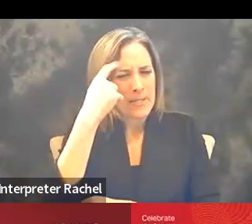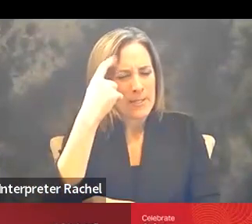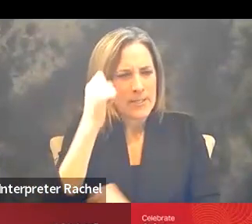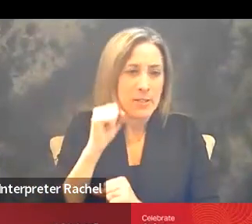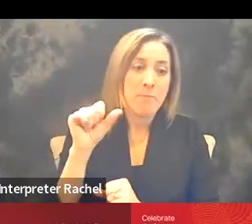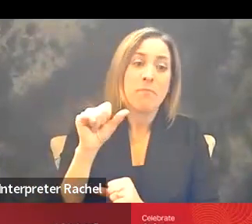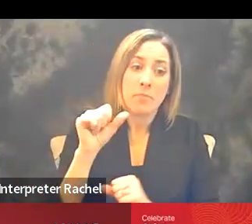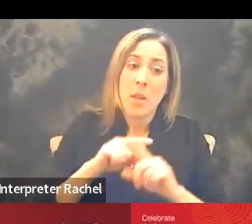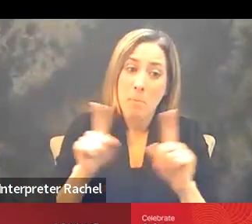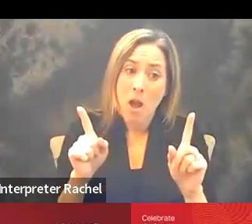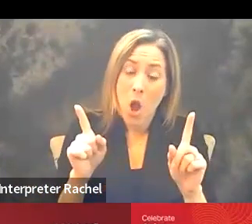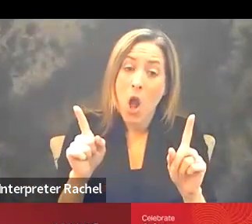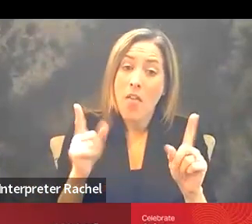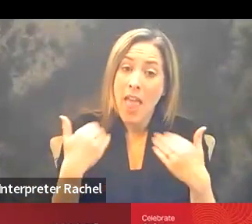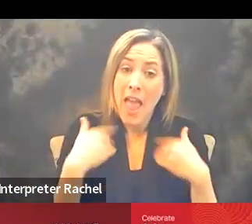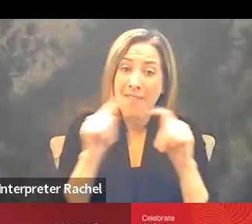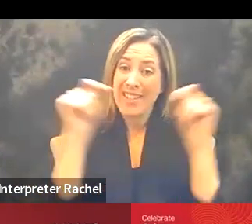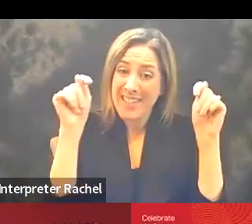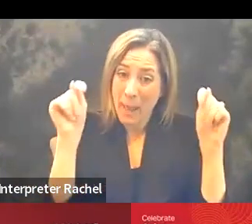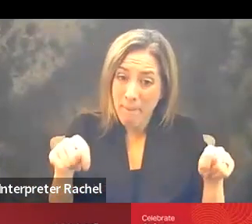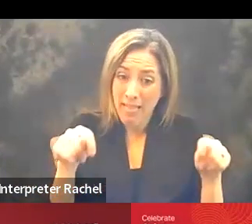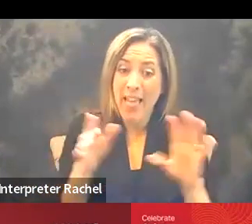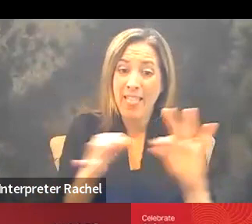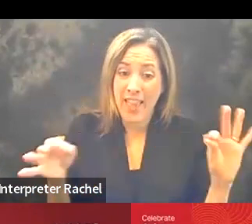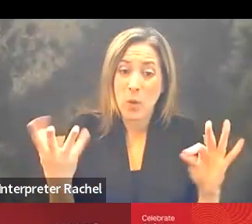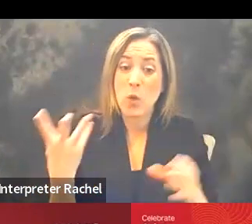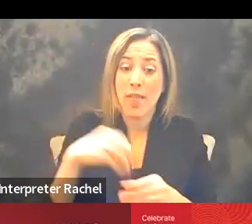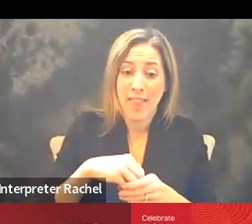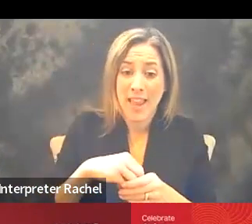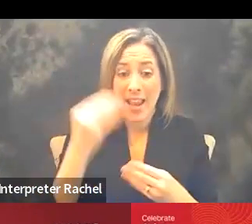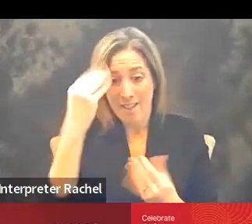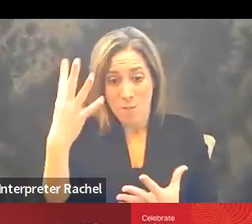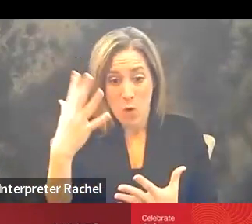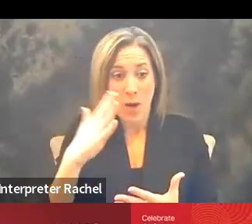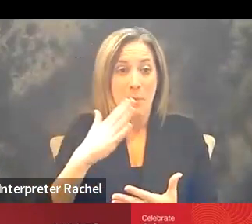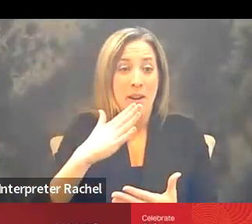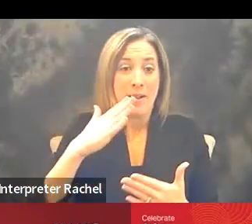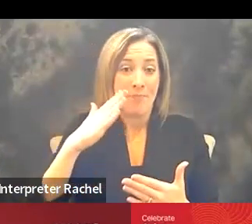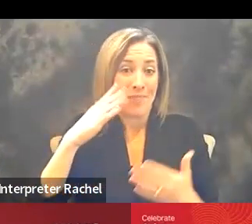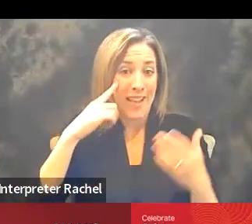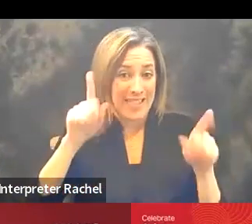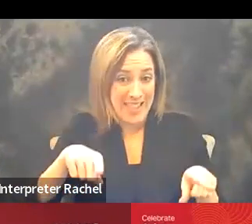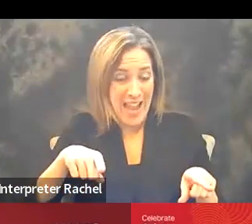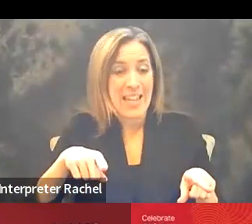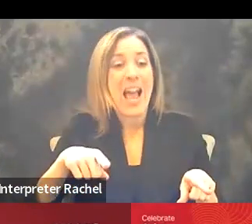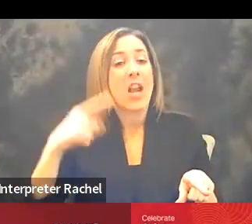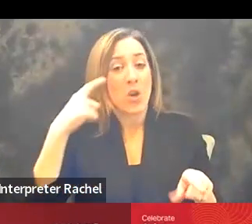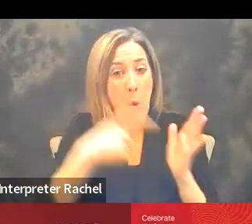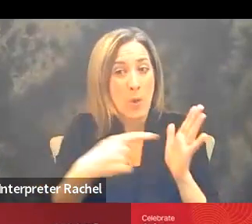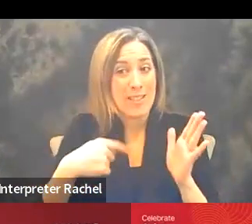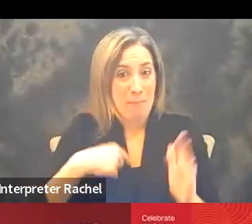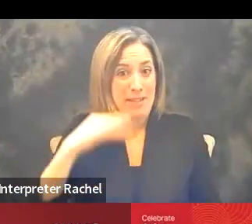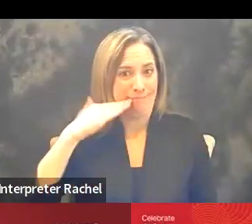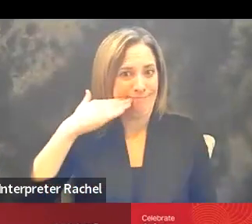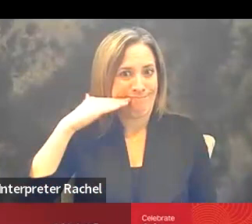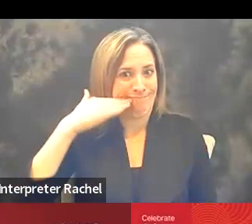a very templated language even within the informed consent. So you saw that smile because I think that's probably one of the hardest